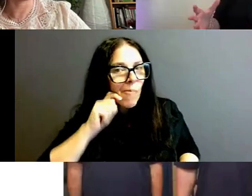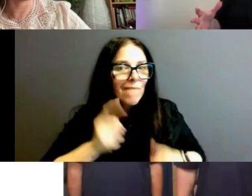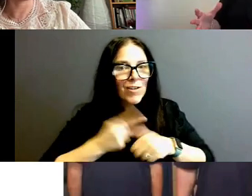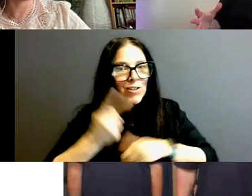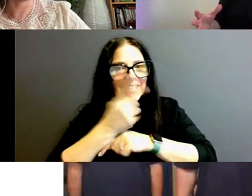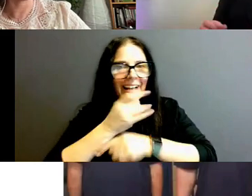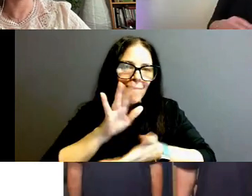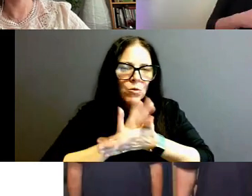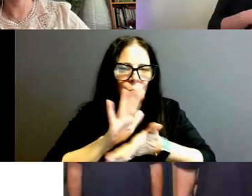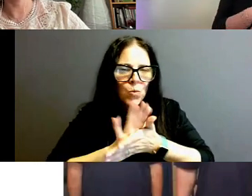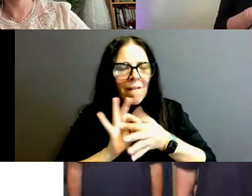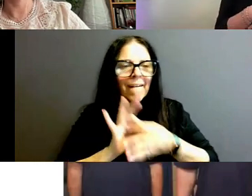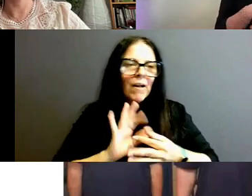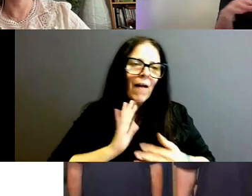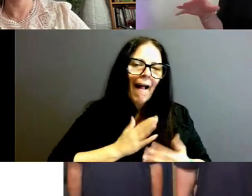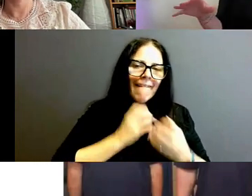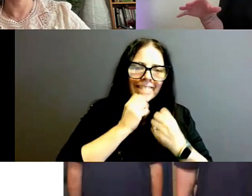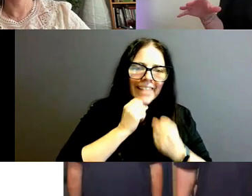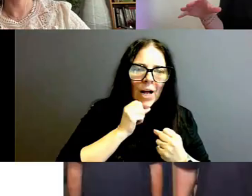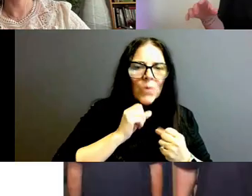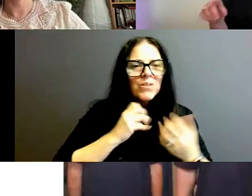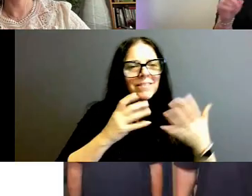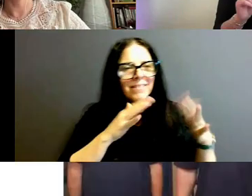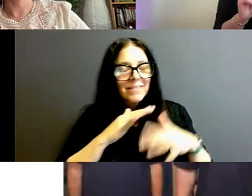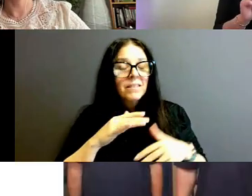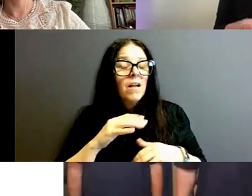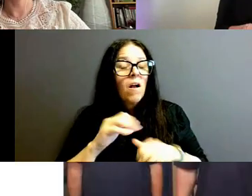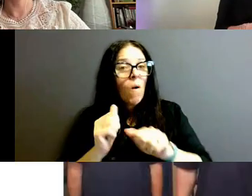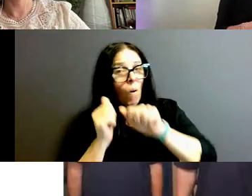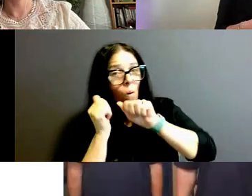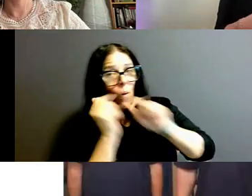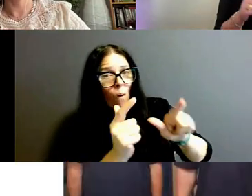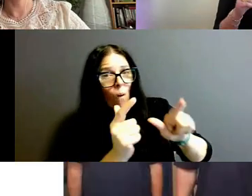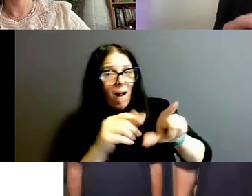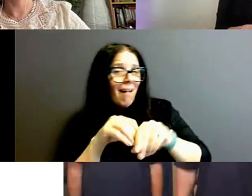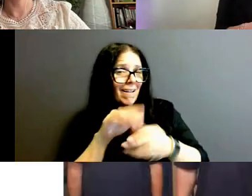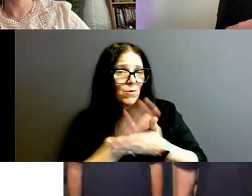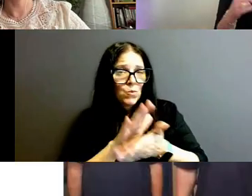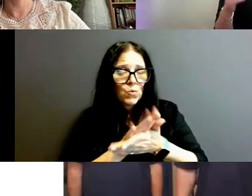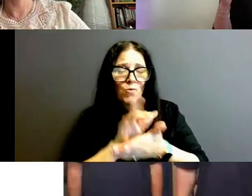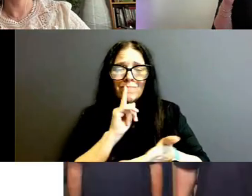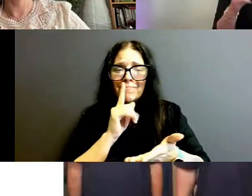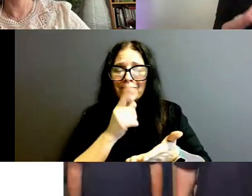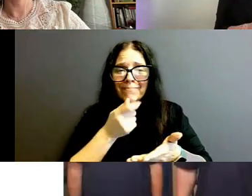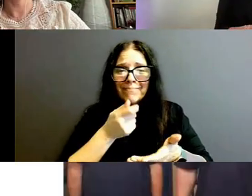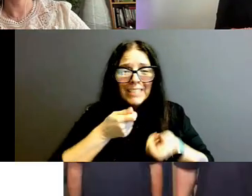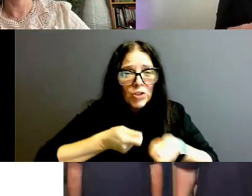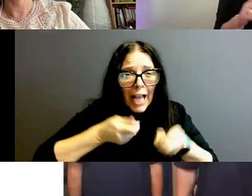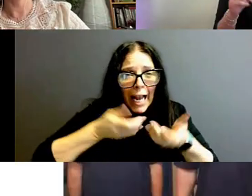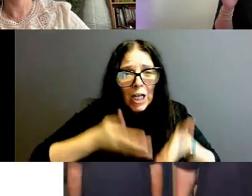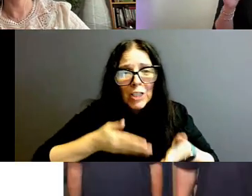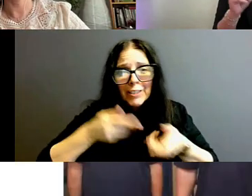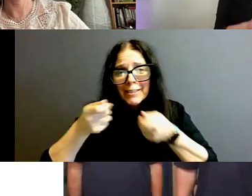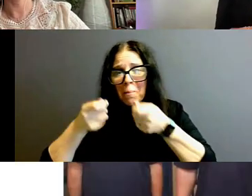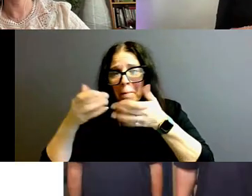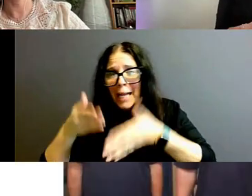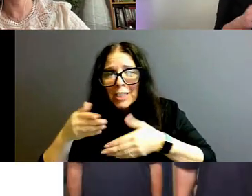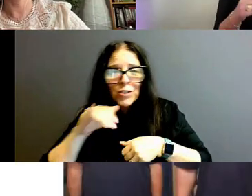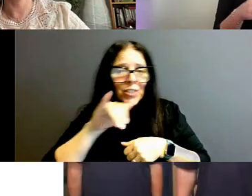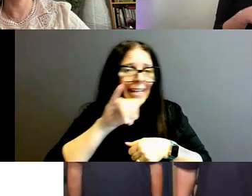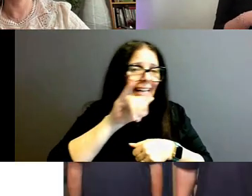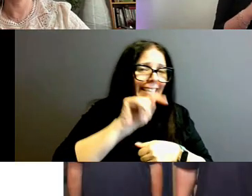that's kind of the theme. We had everybody in our school, from custodians to managers, to our IT guy, to